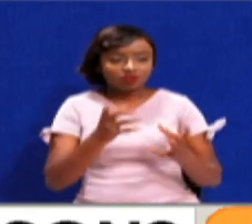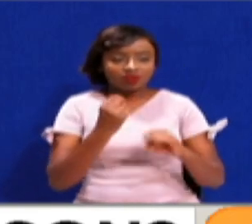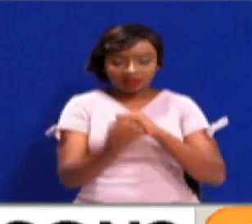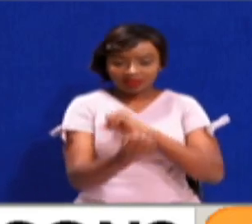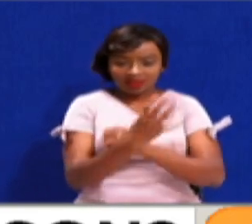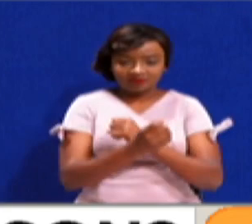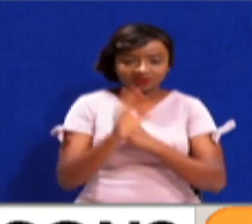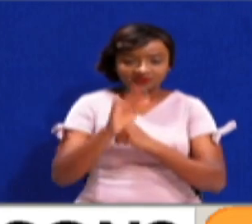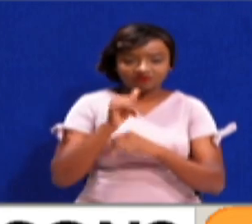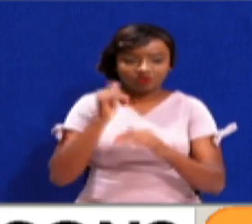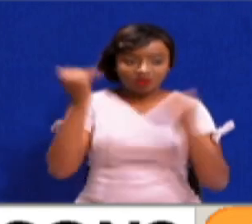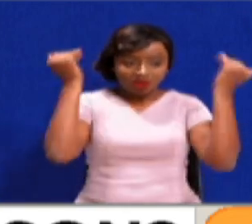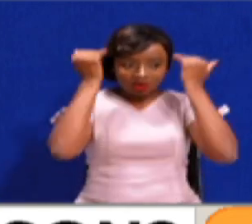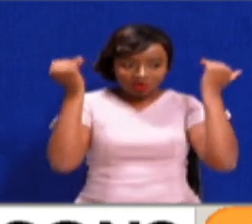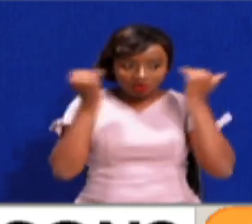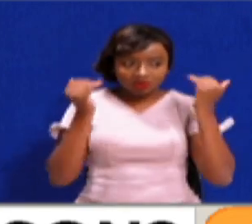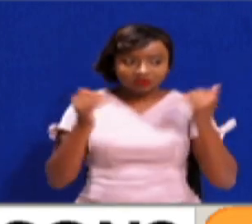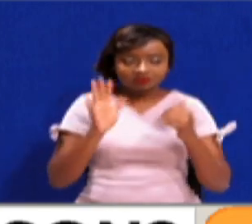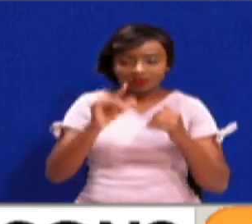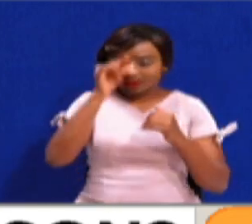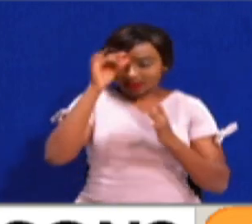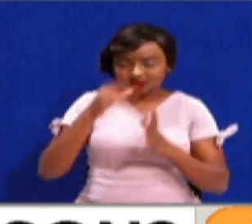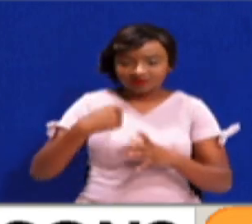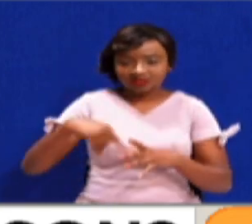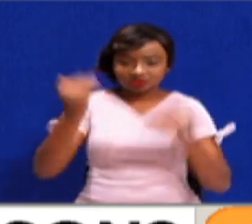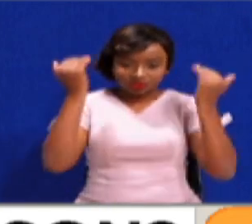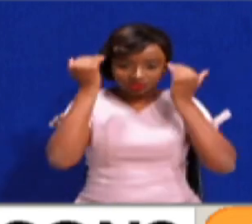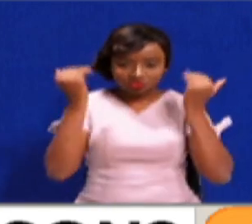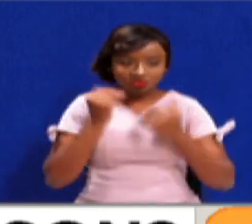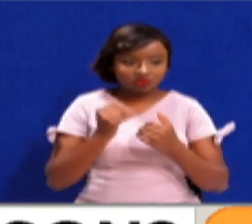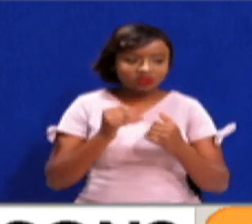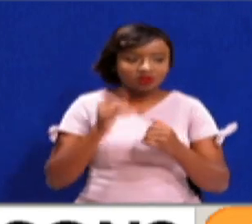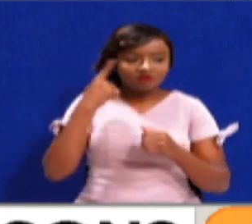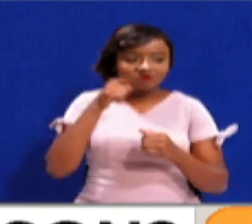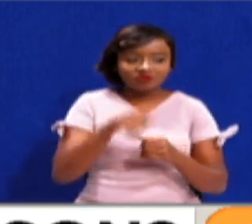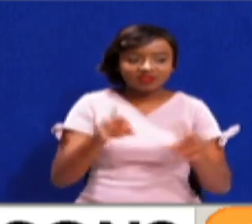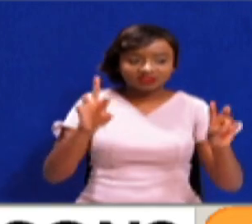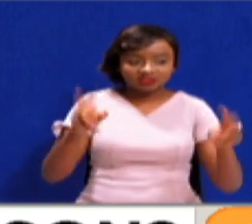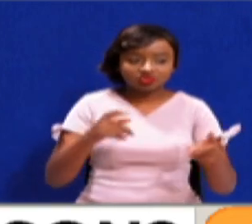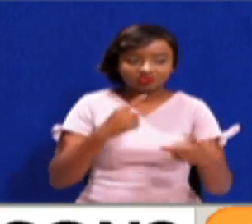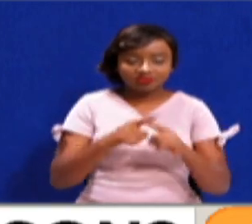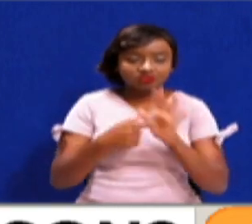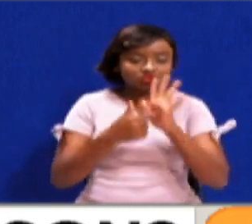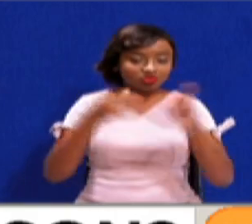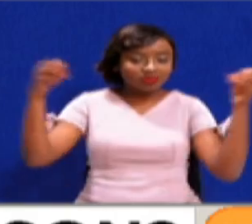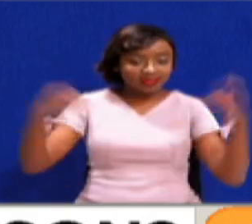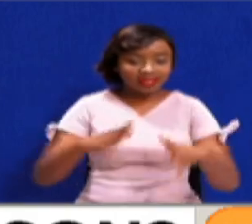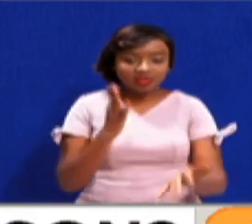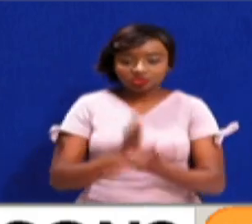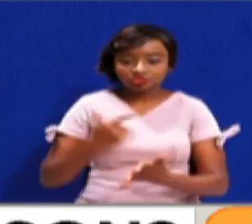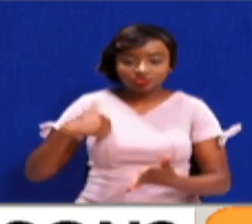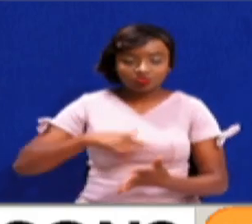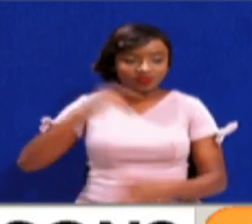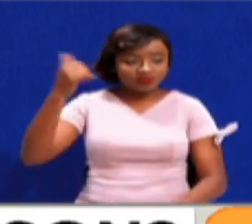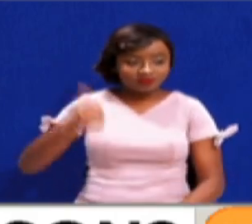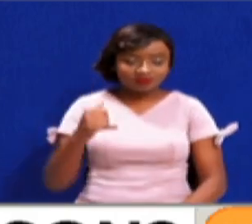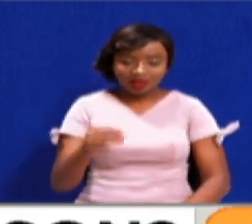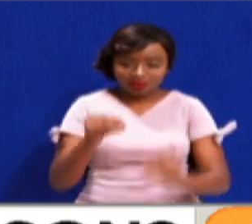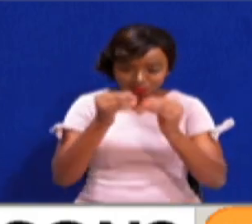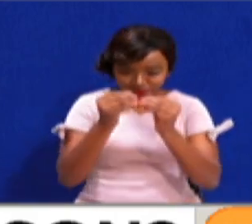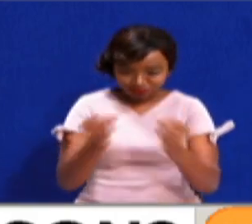of the Supreme Court. Remember, governors were going to court over this very issue. So that tells you that we haven't quite worked out this